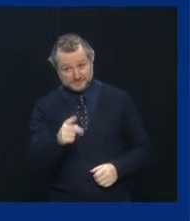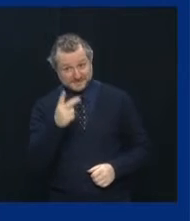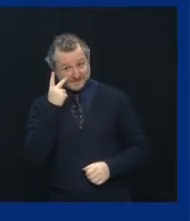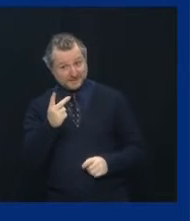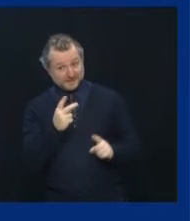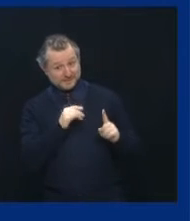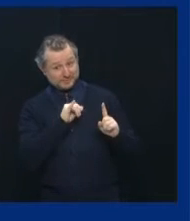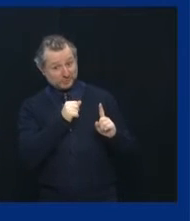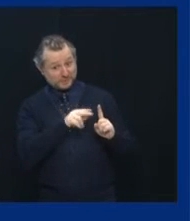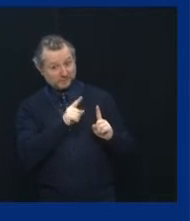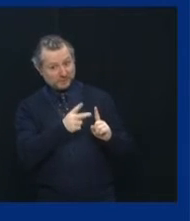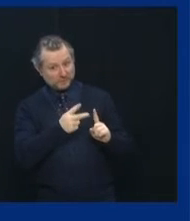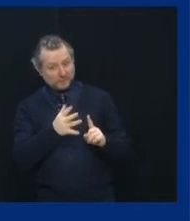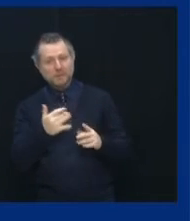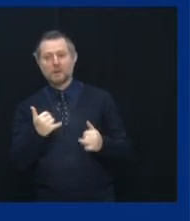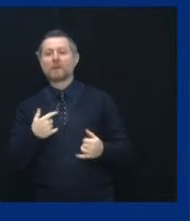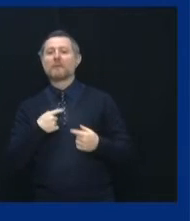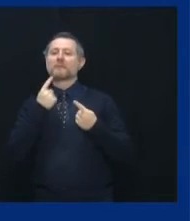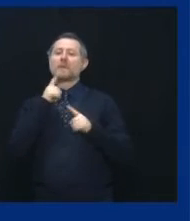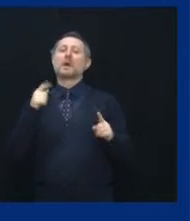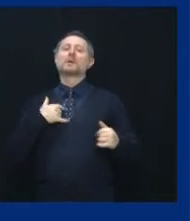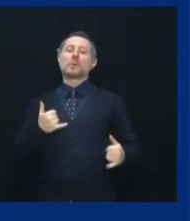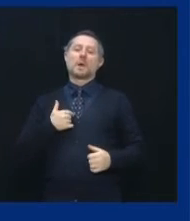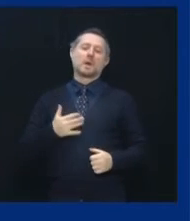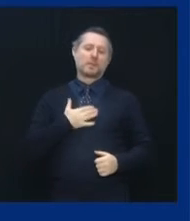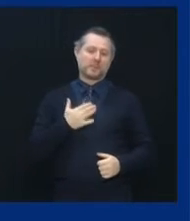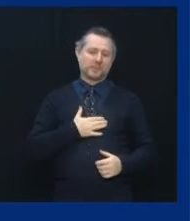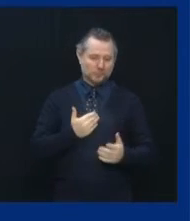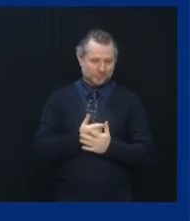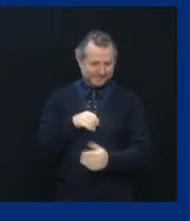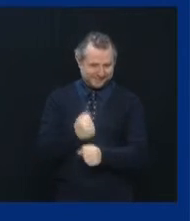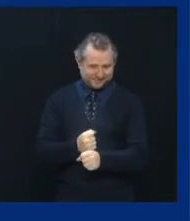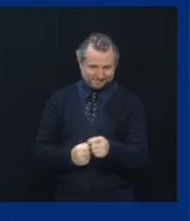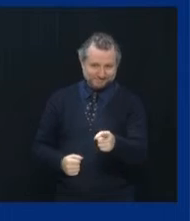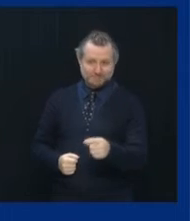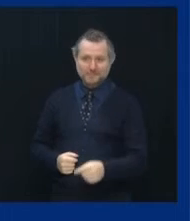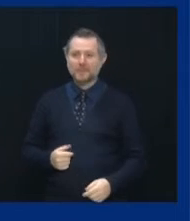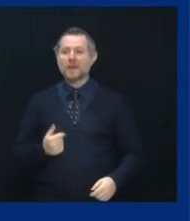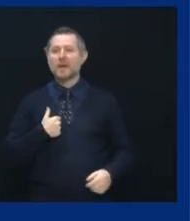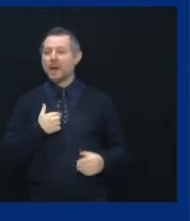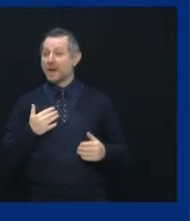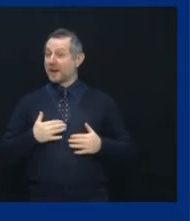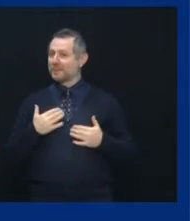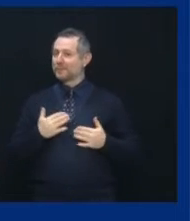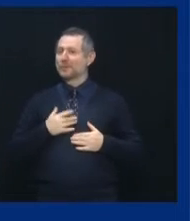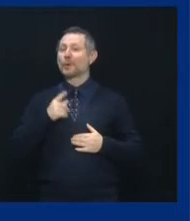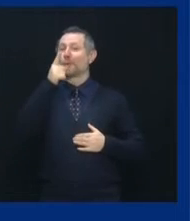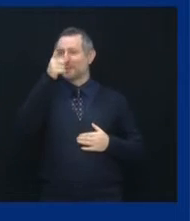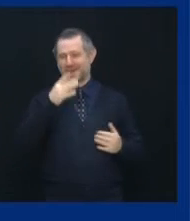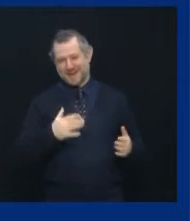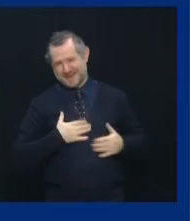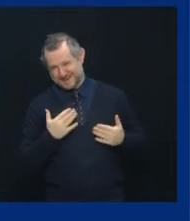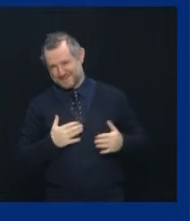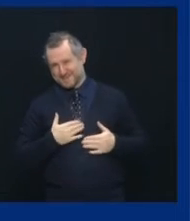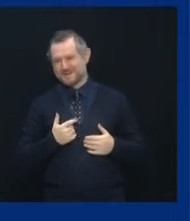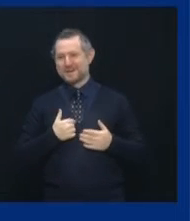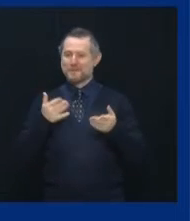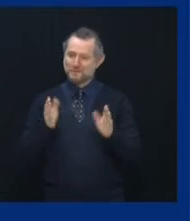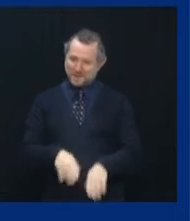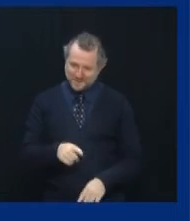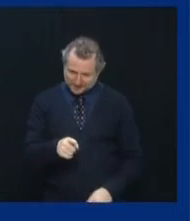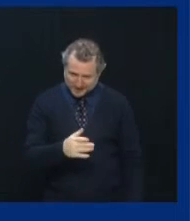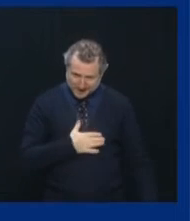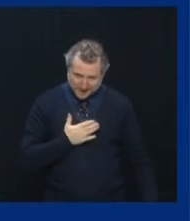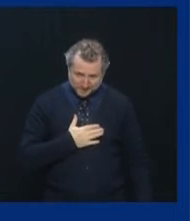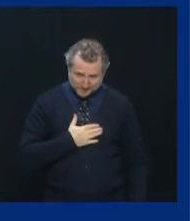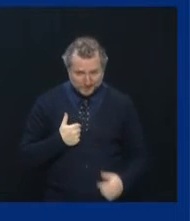So Happy New Year. I am happy that you're happy. I bet you are happy that I am happy, because when I